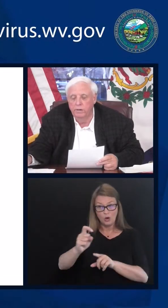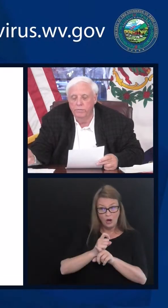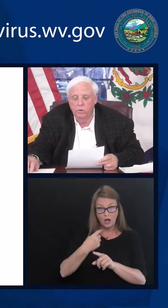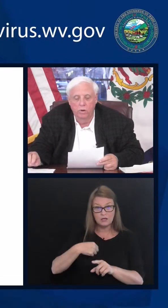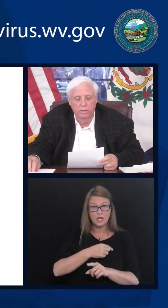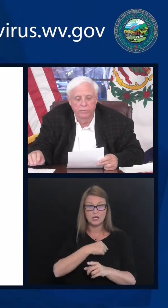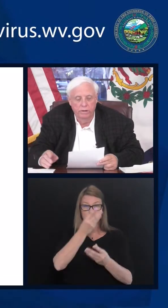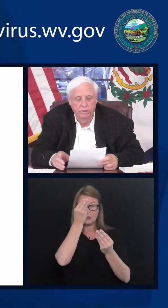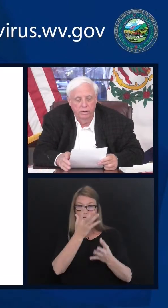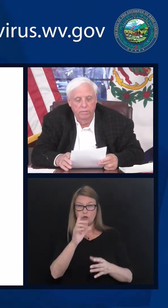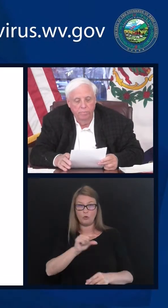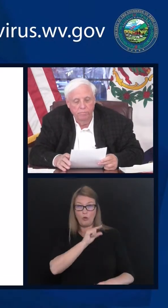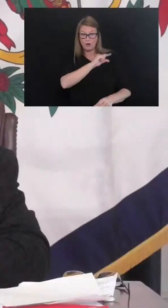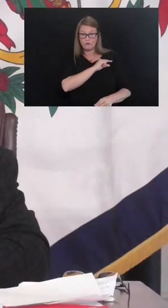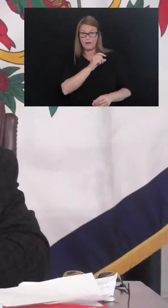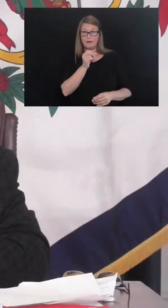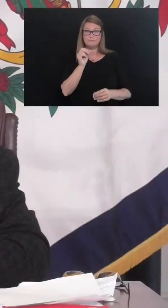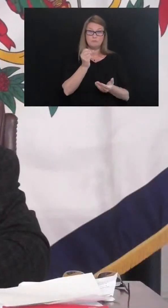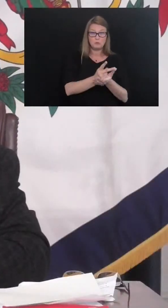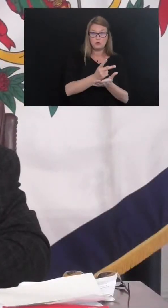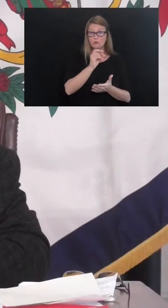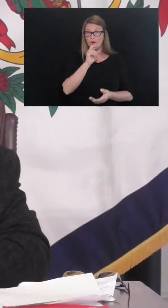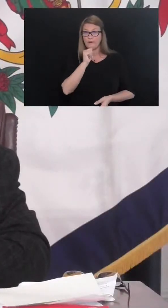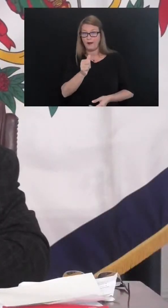let you know if you qualify or not.